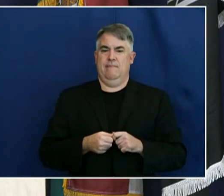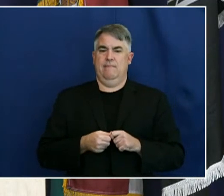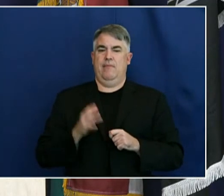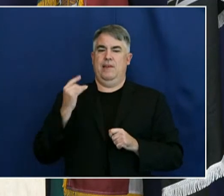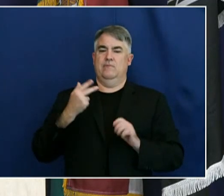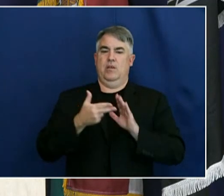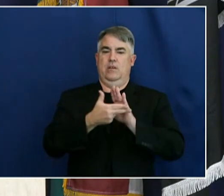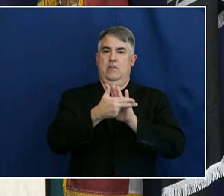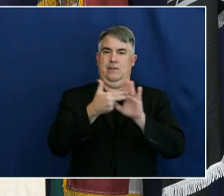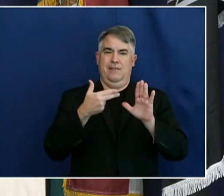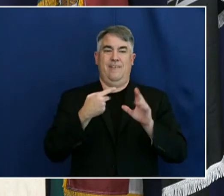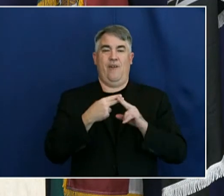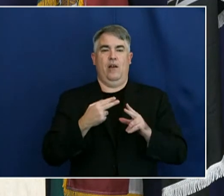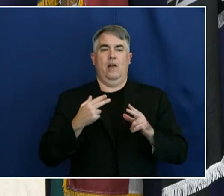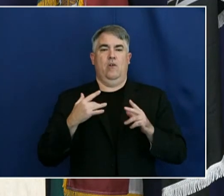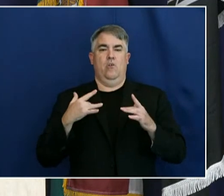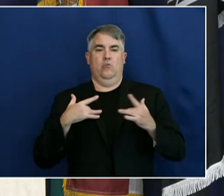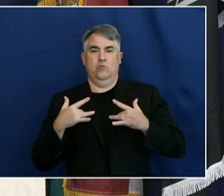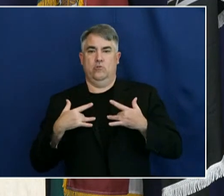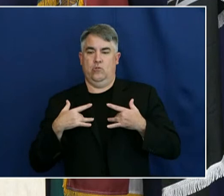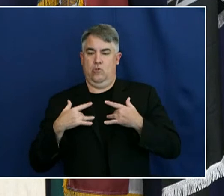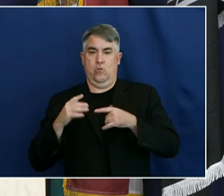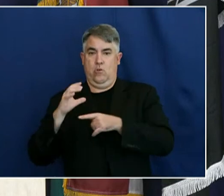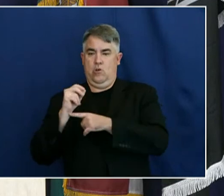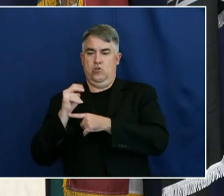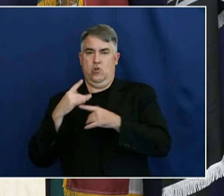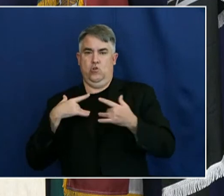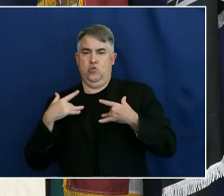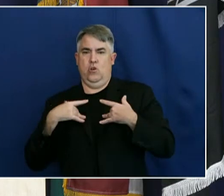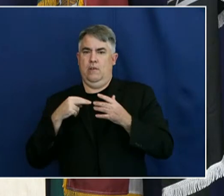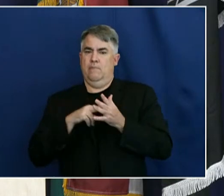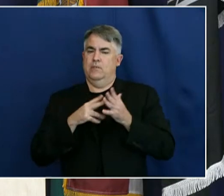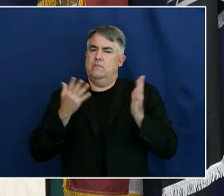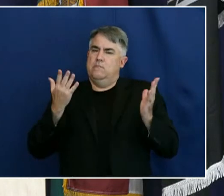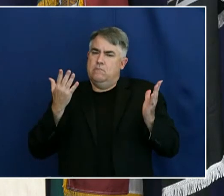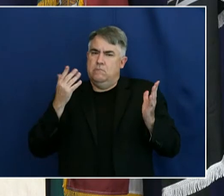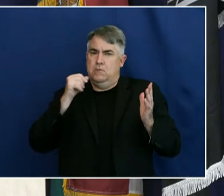one that does have decreased